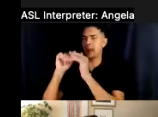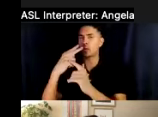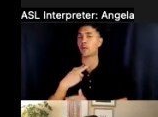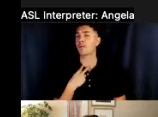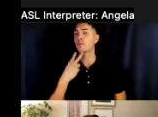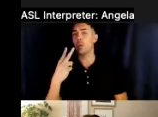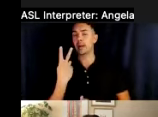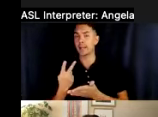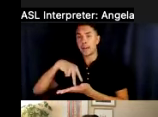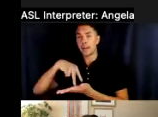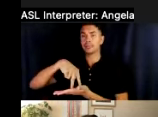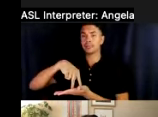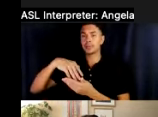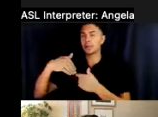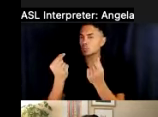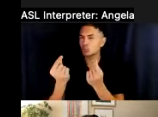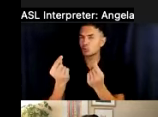the survivor you were serving?